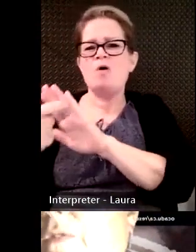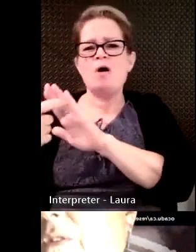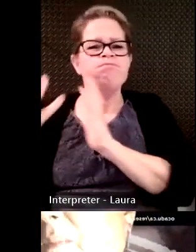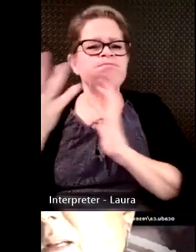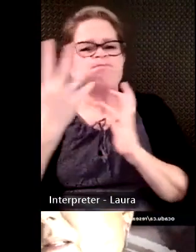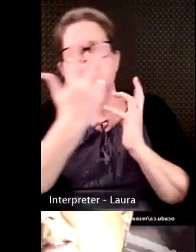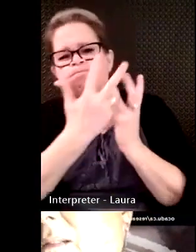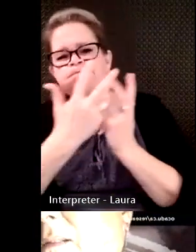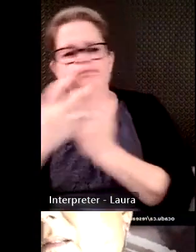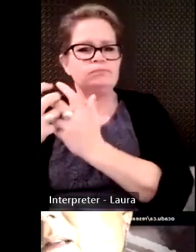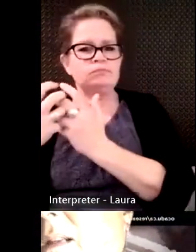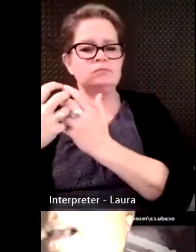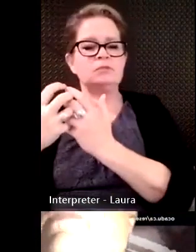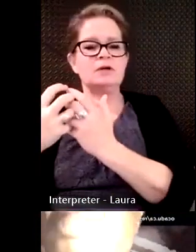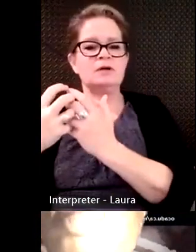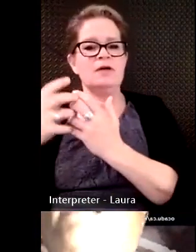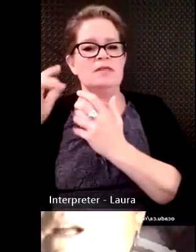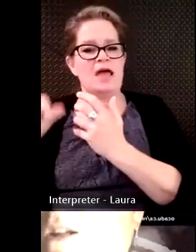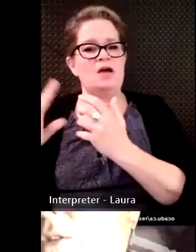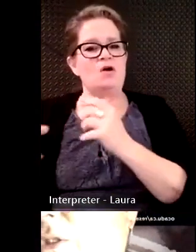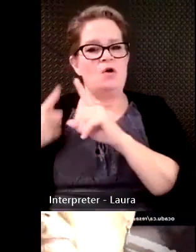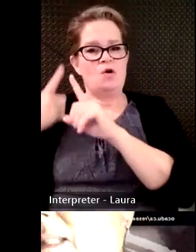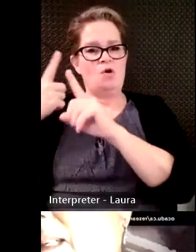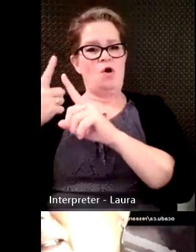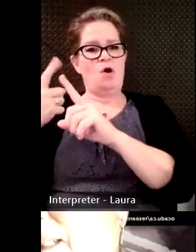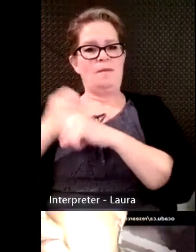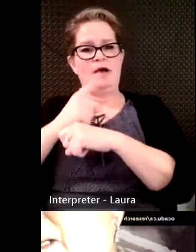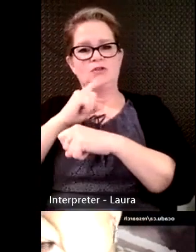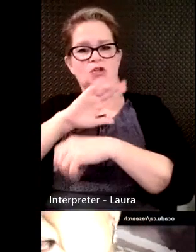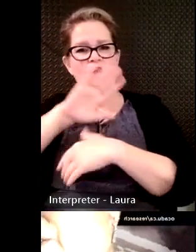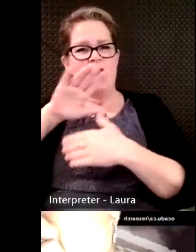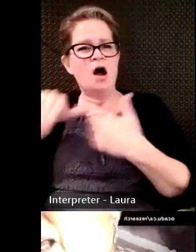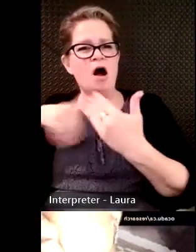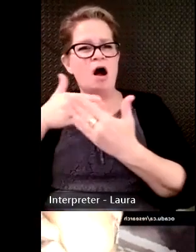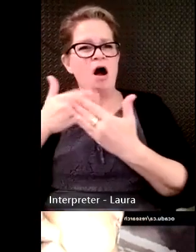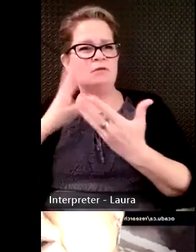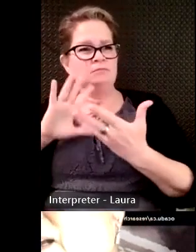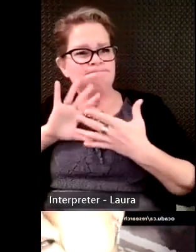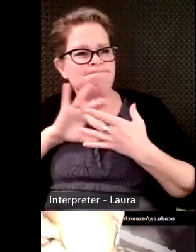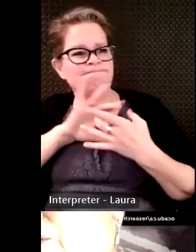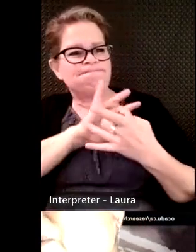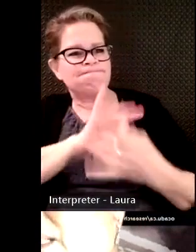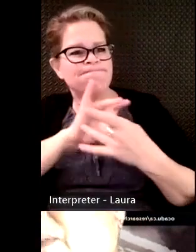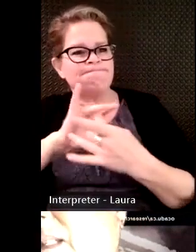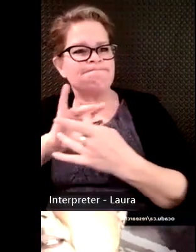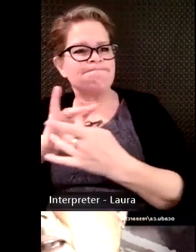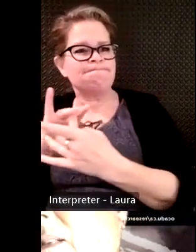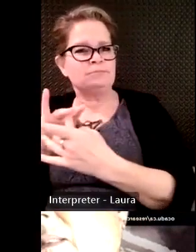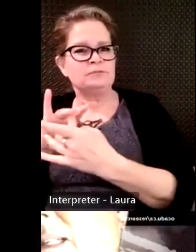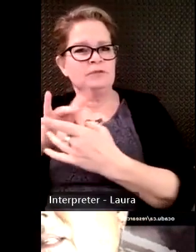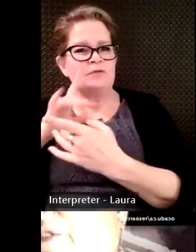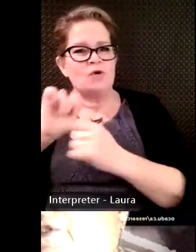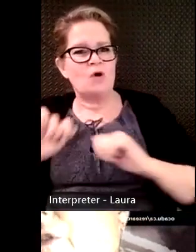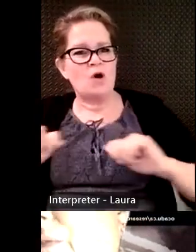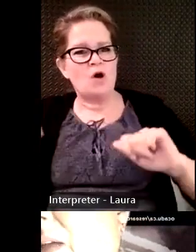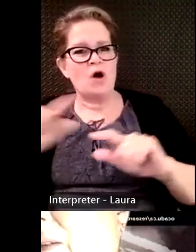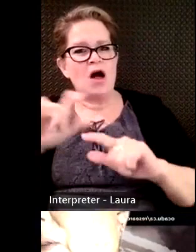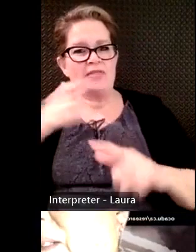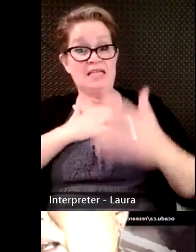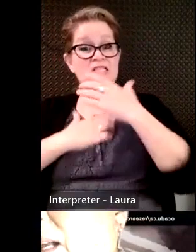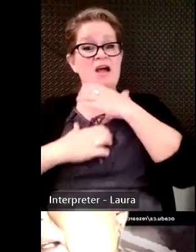in the first place. The desire to resist, reimagine, and reorganize normative societal and